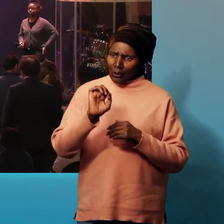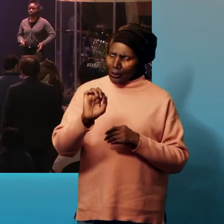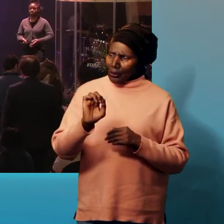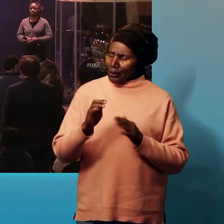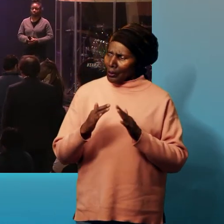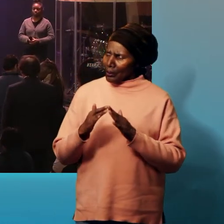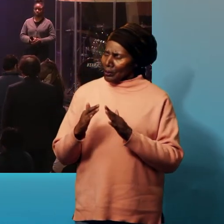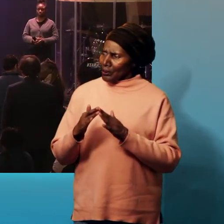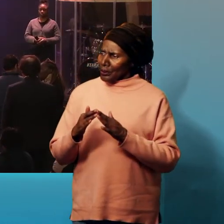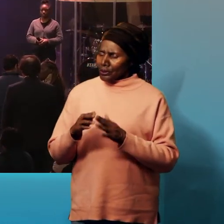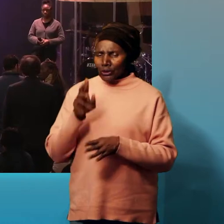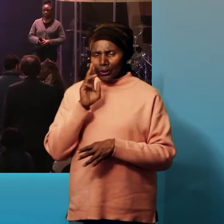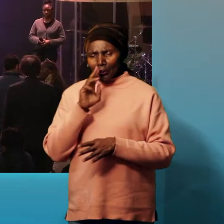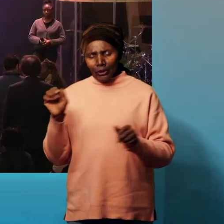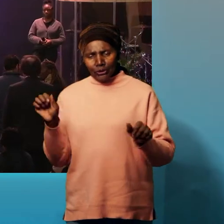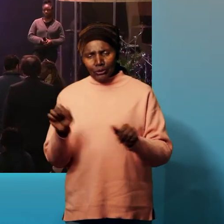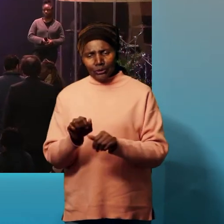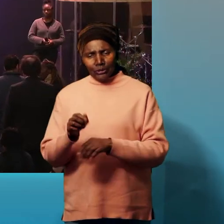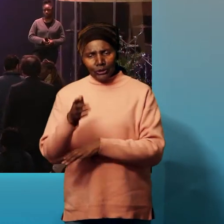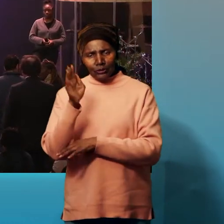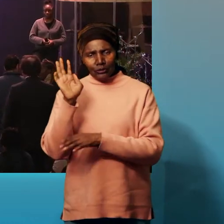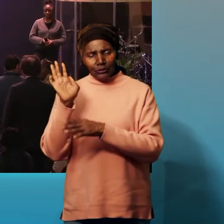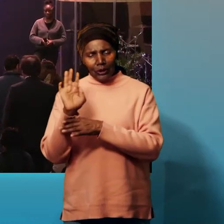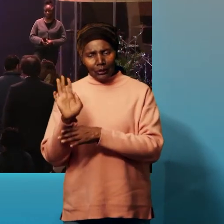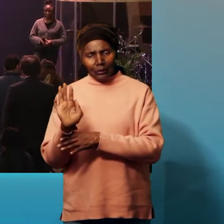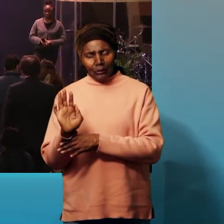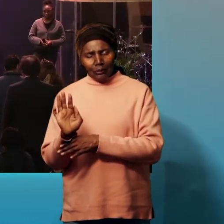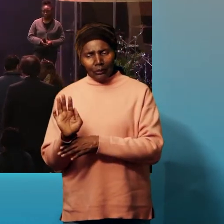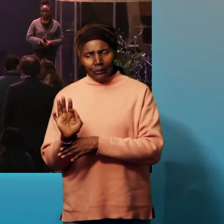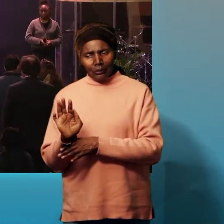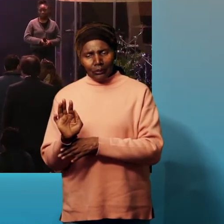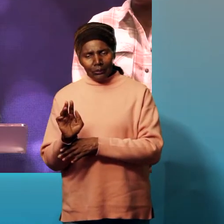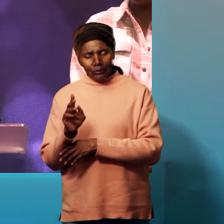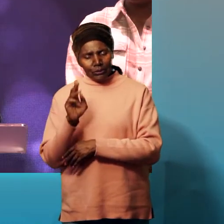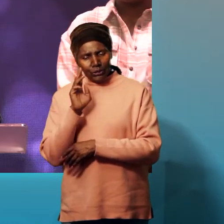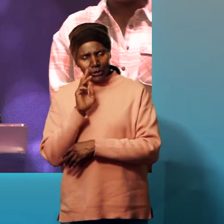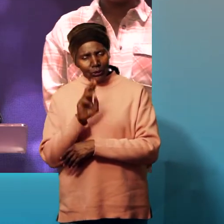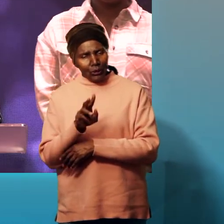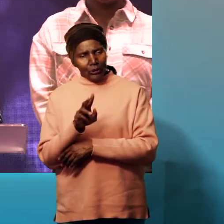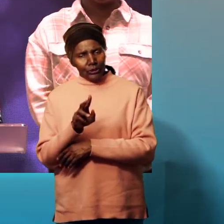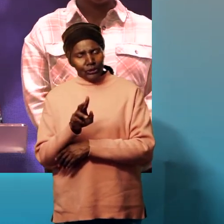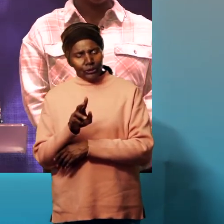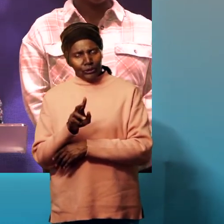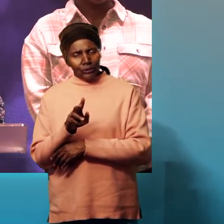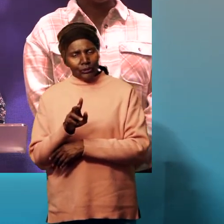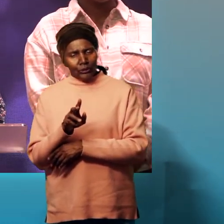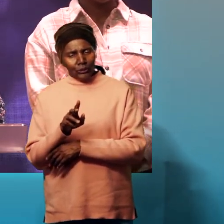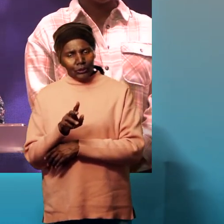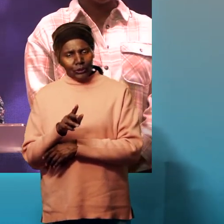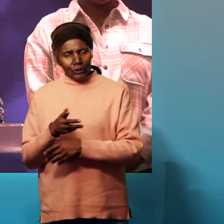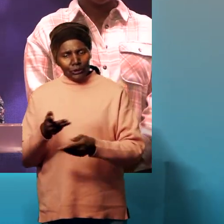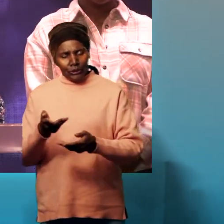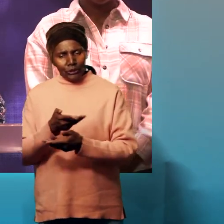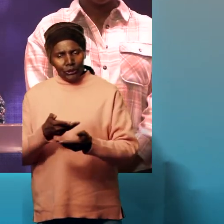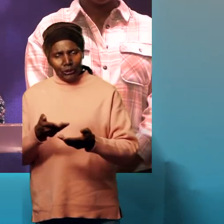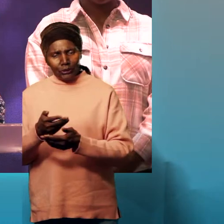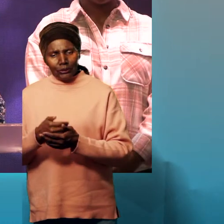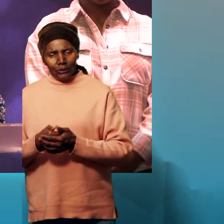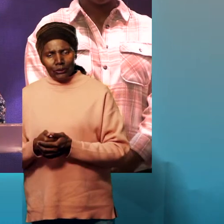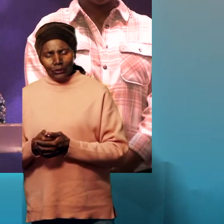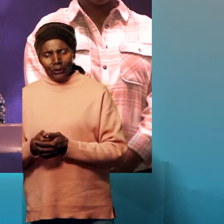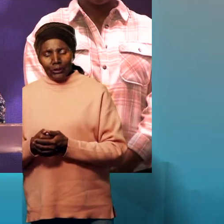it. And come and join us on Sunday for our 9:11 and our 6 p.m. special services in Jesus'